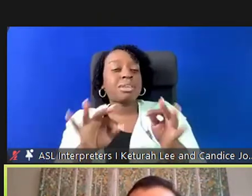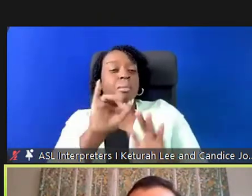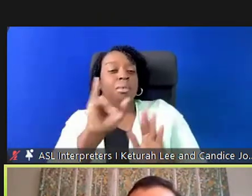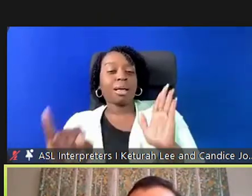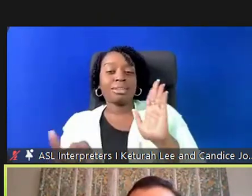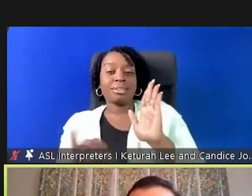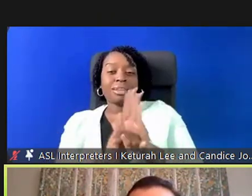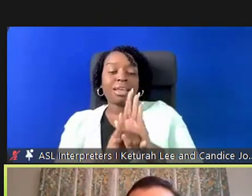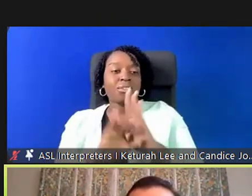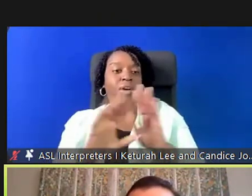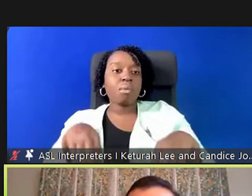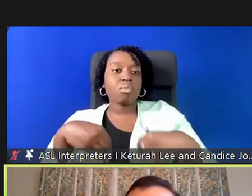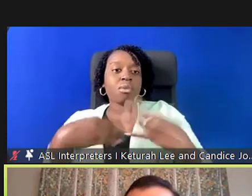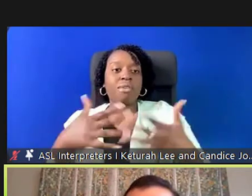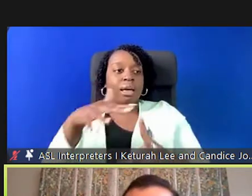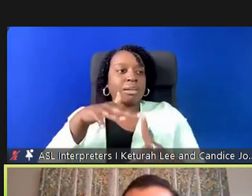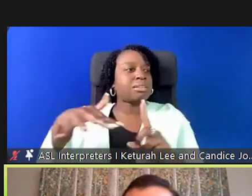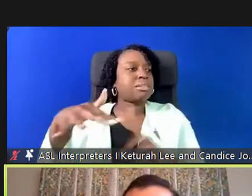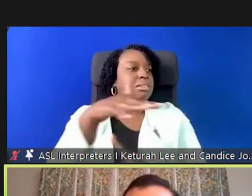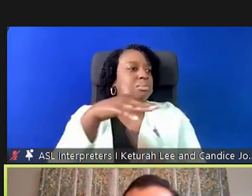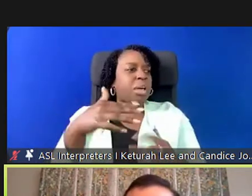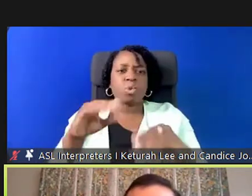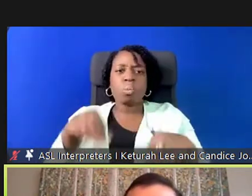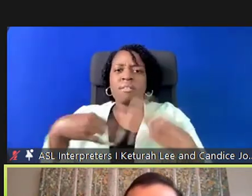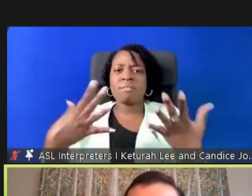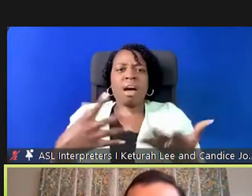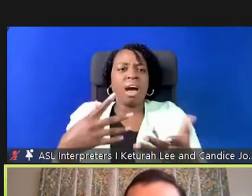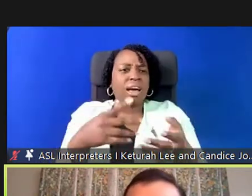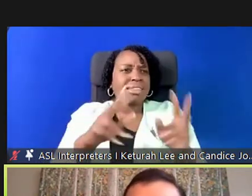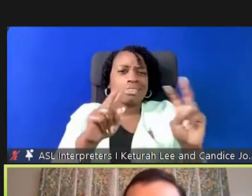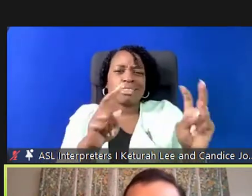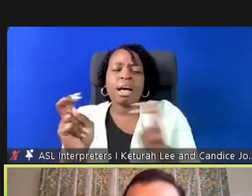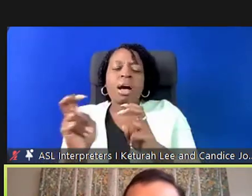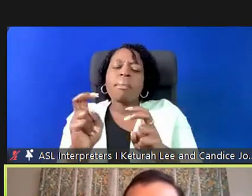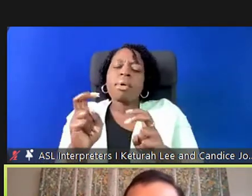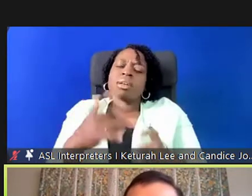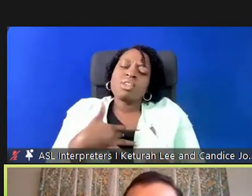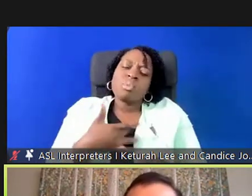space for a patient to discuss these topics can often be therapeutic.